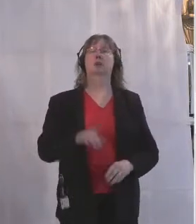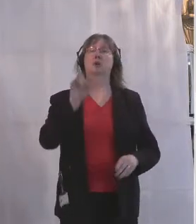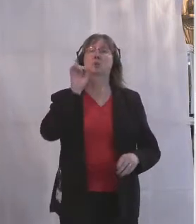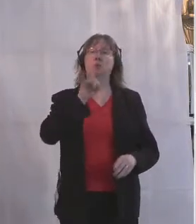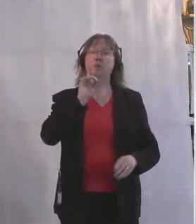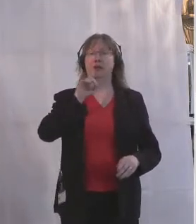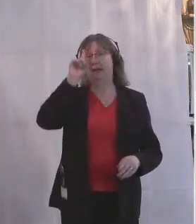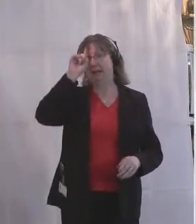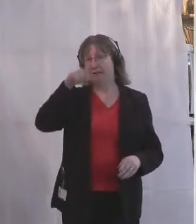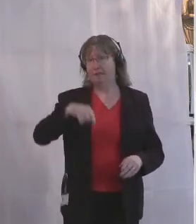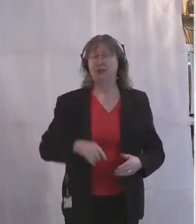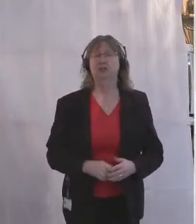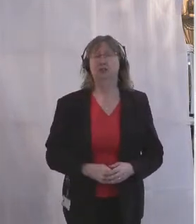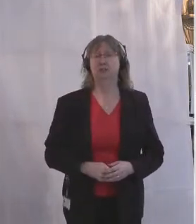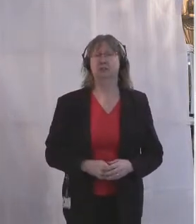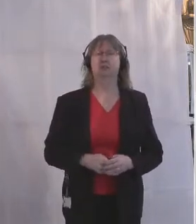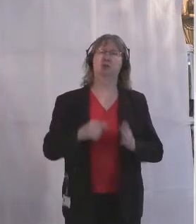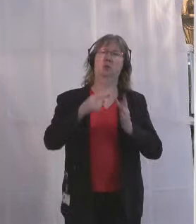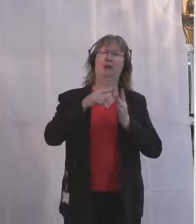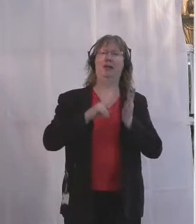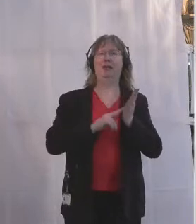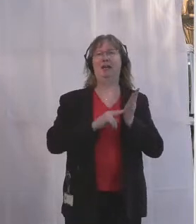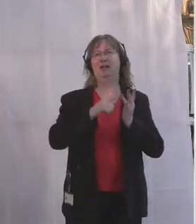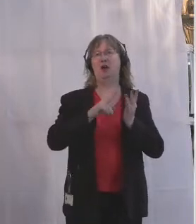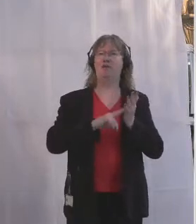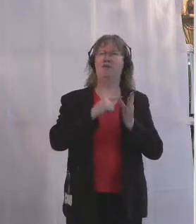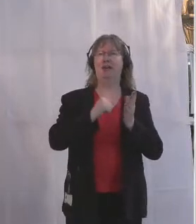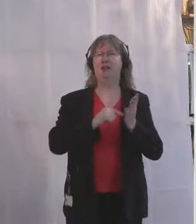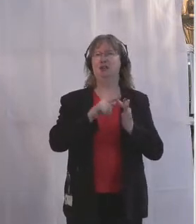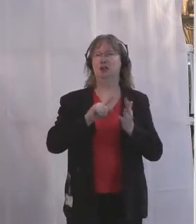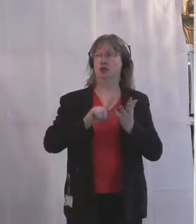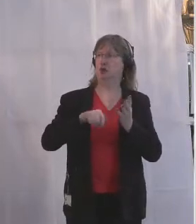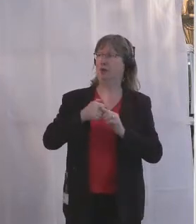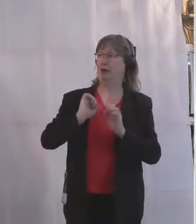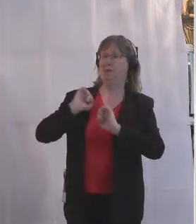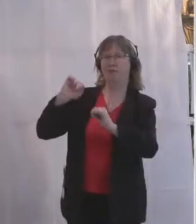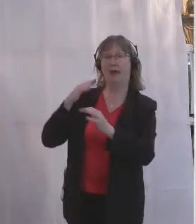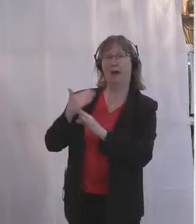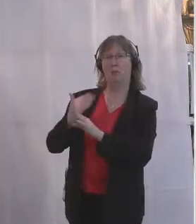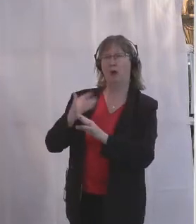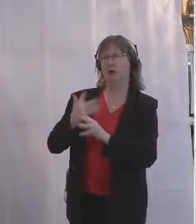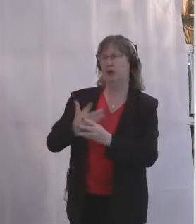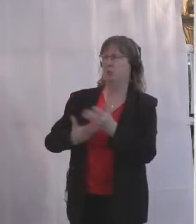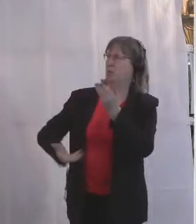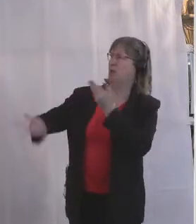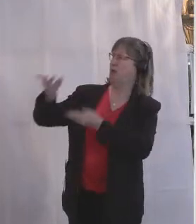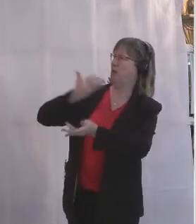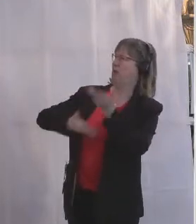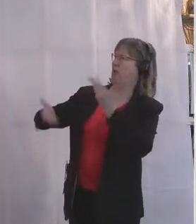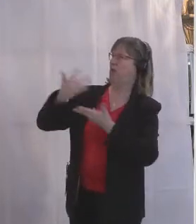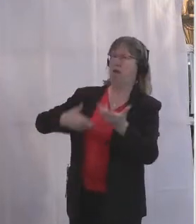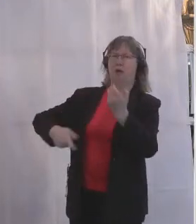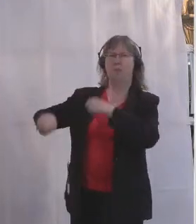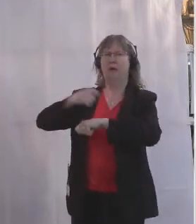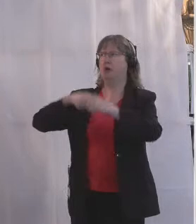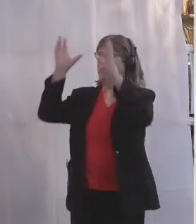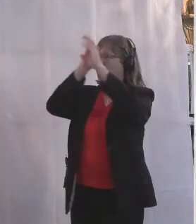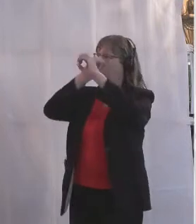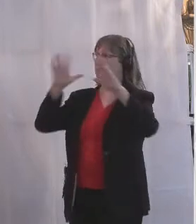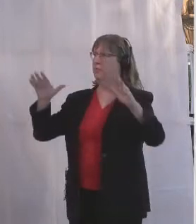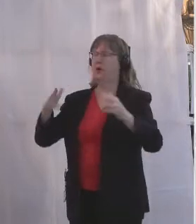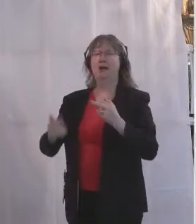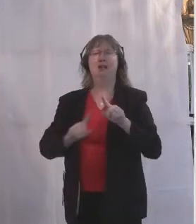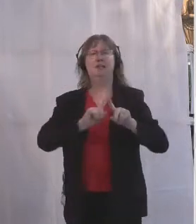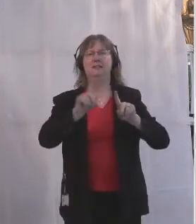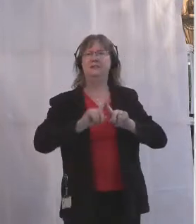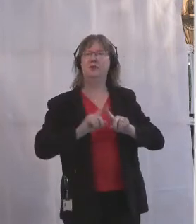in innovation, the work that Innovate UK is working on. This is going to tell us something a bit different about, more broadly, what other organisations are focusing on and